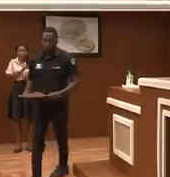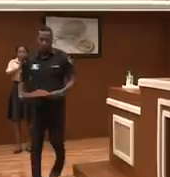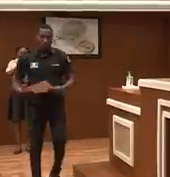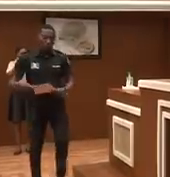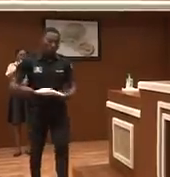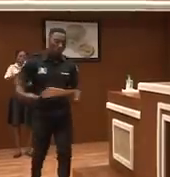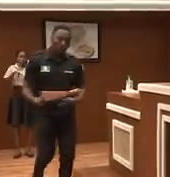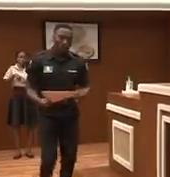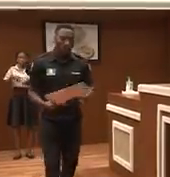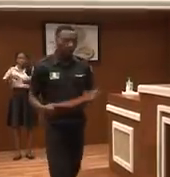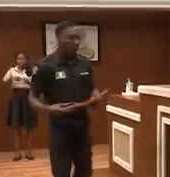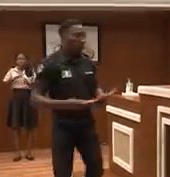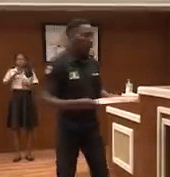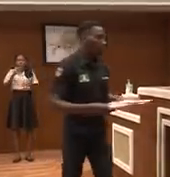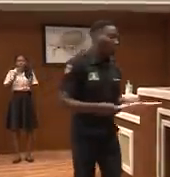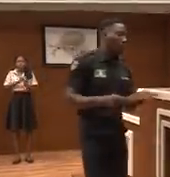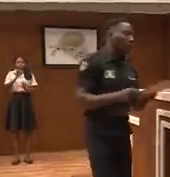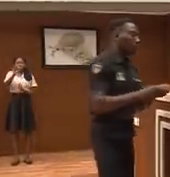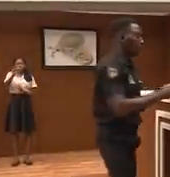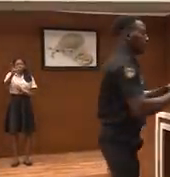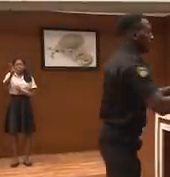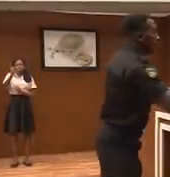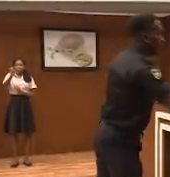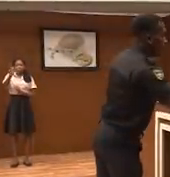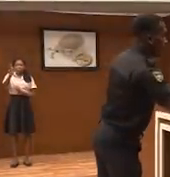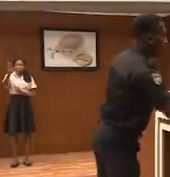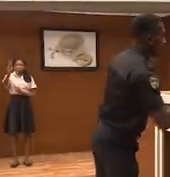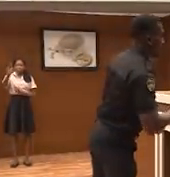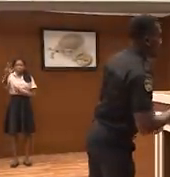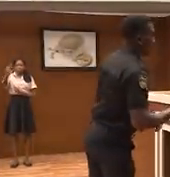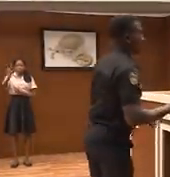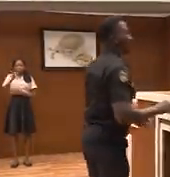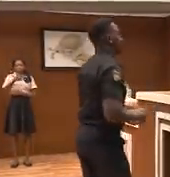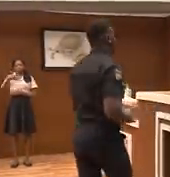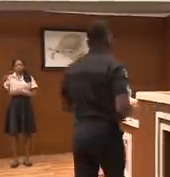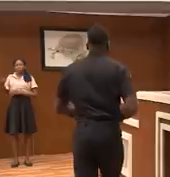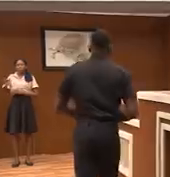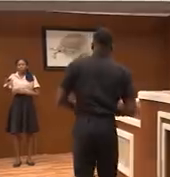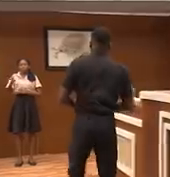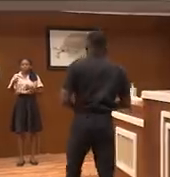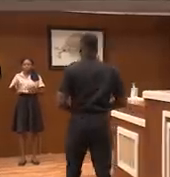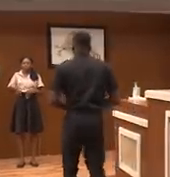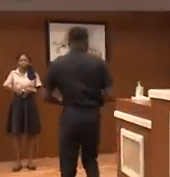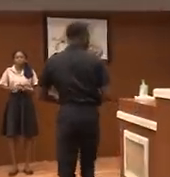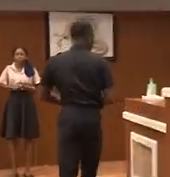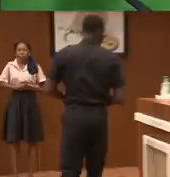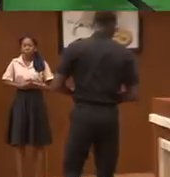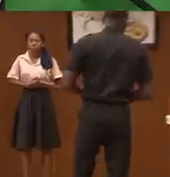Your Honor, this case is between Adekunle versus Anthony. Parties one of us. Thank you, Akin. Let's move